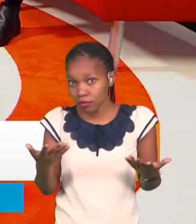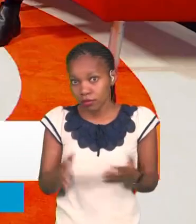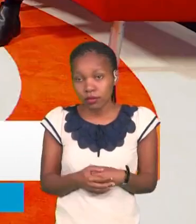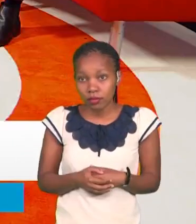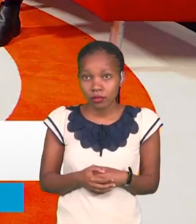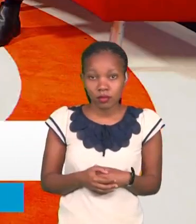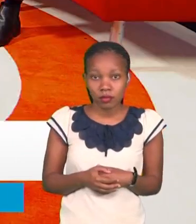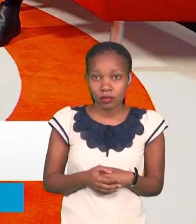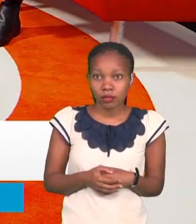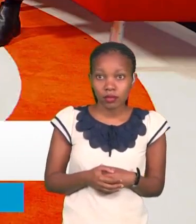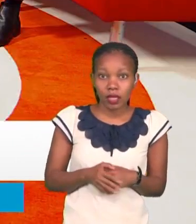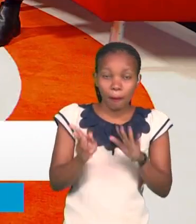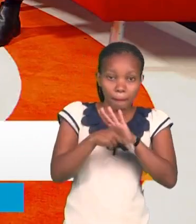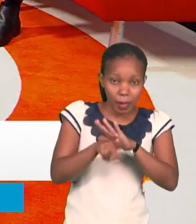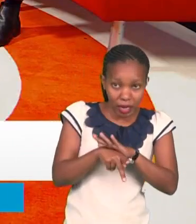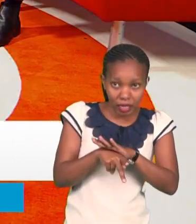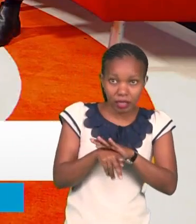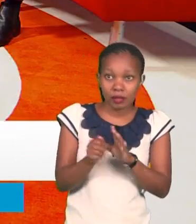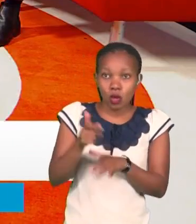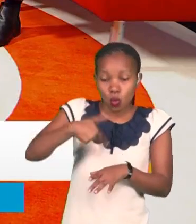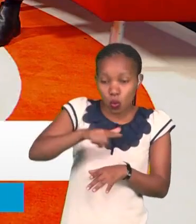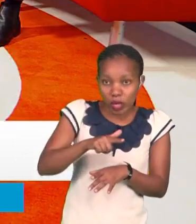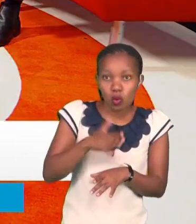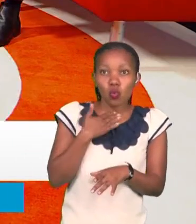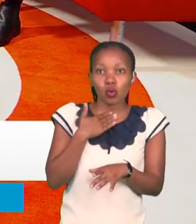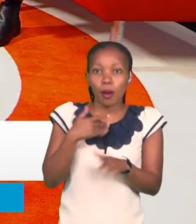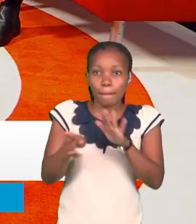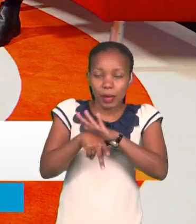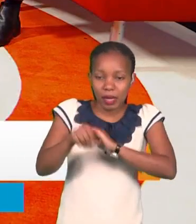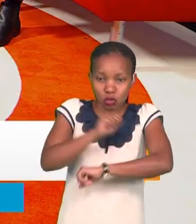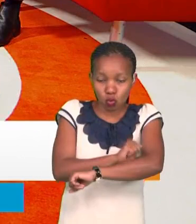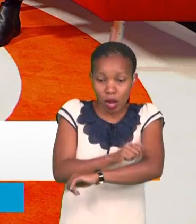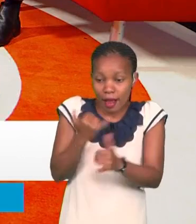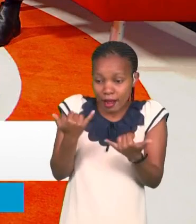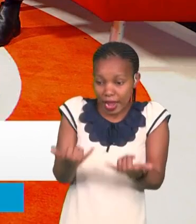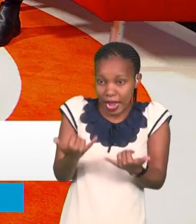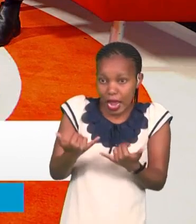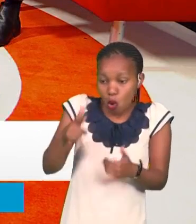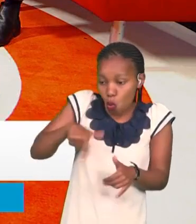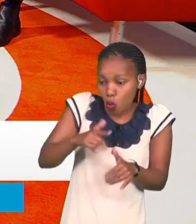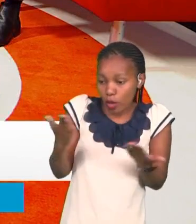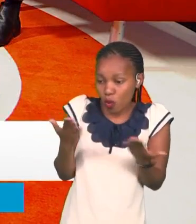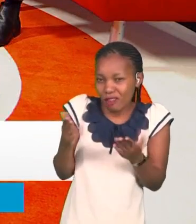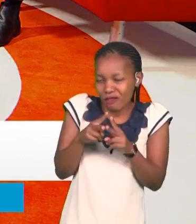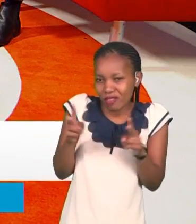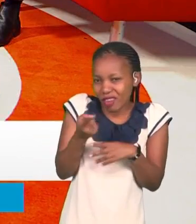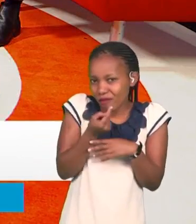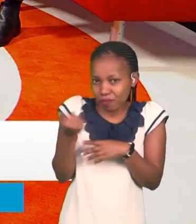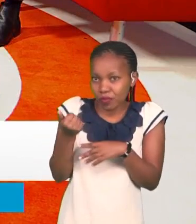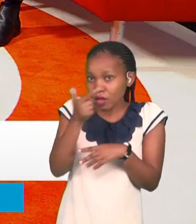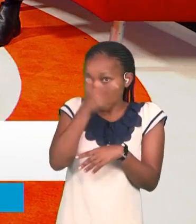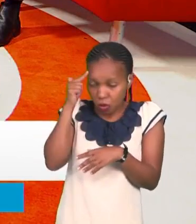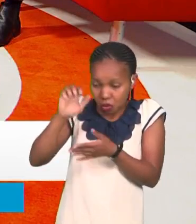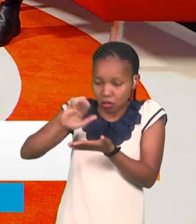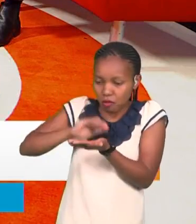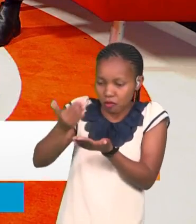Yeah, at the primary, we intend to reach the primary. Currently, we are still very small because of funding,